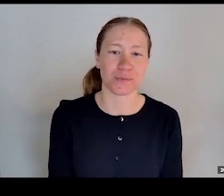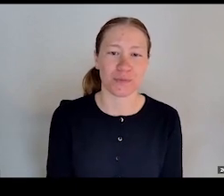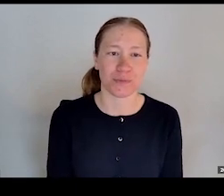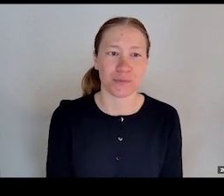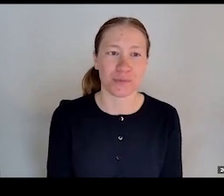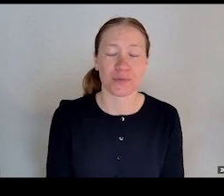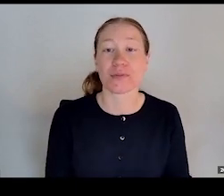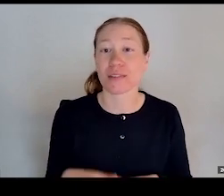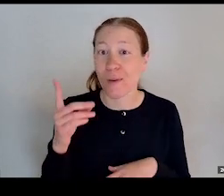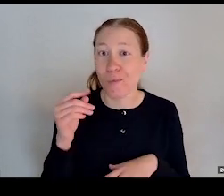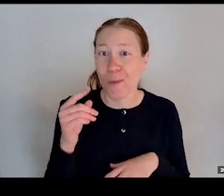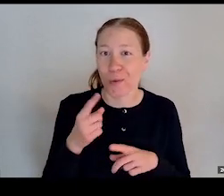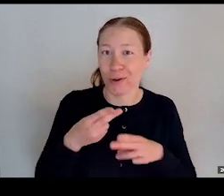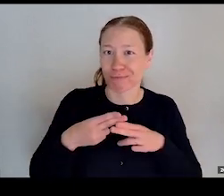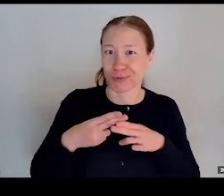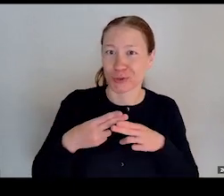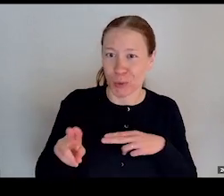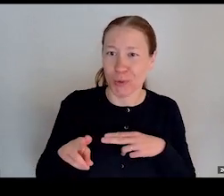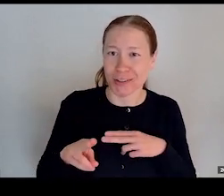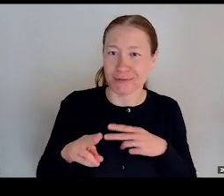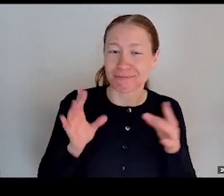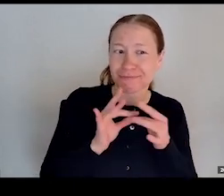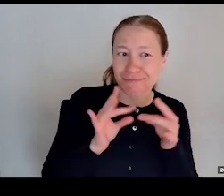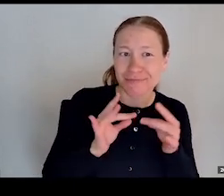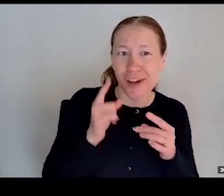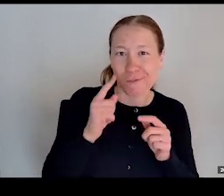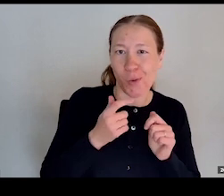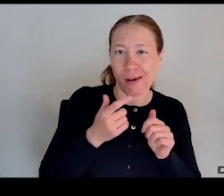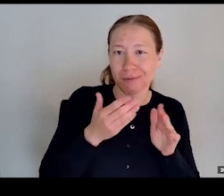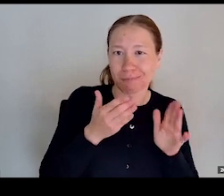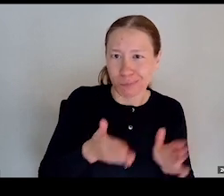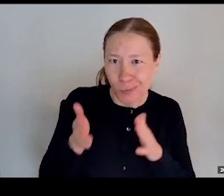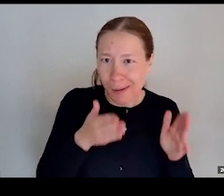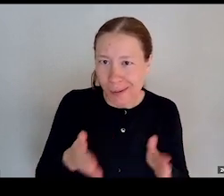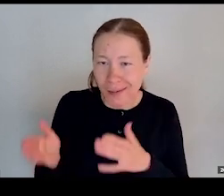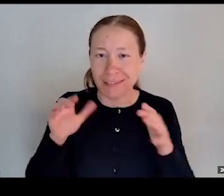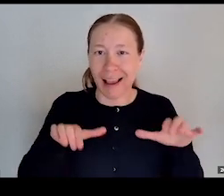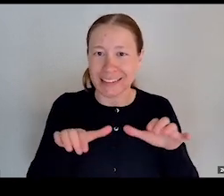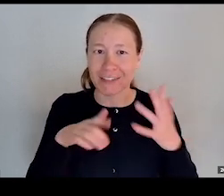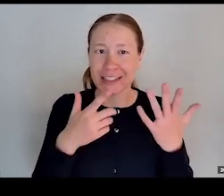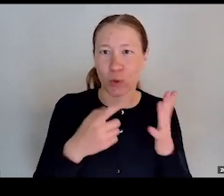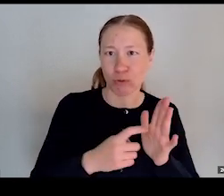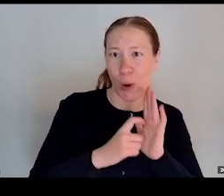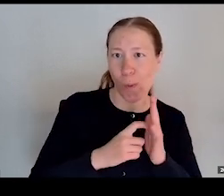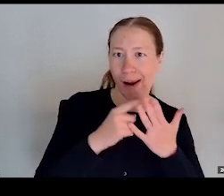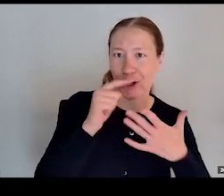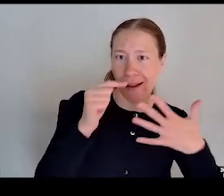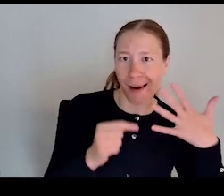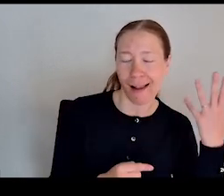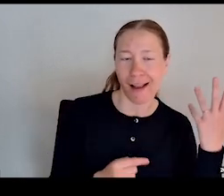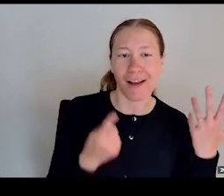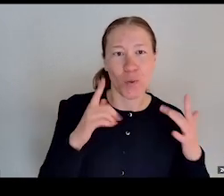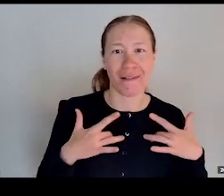And just one more little wrap up about some of those preparatory activities or preparatory tasks for our events and